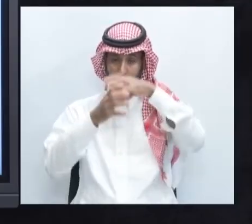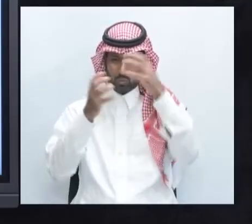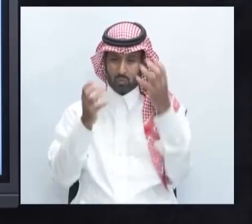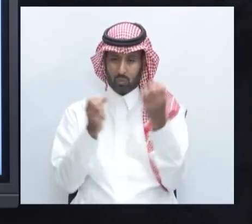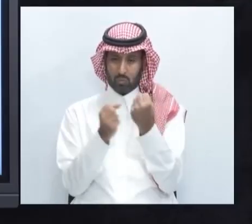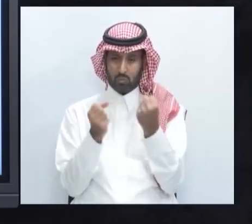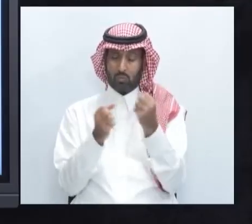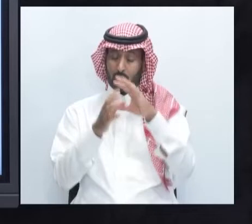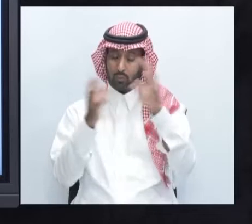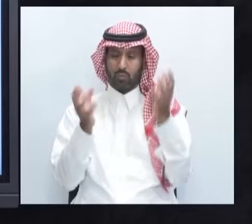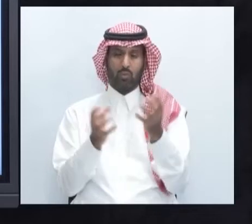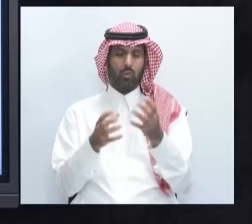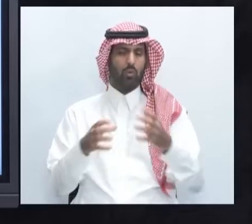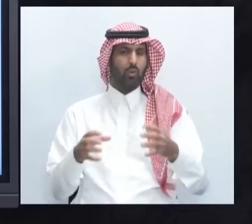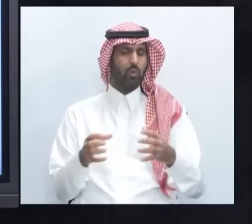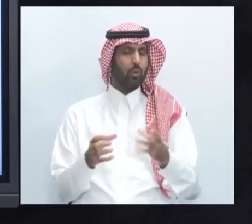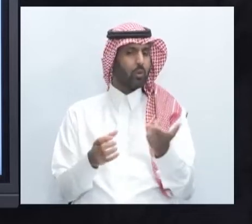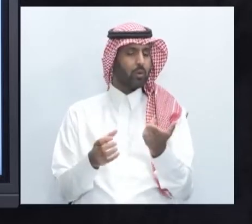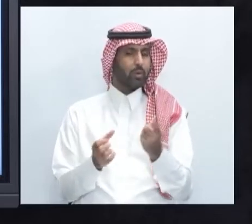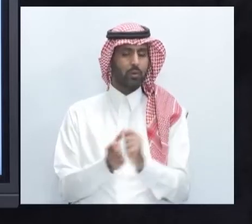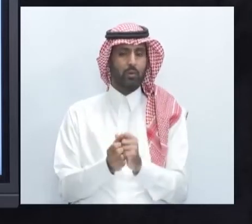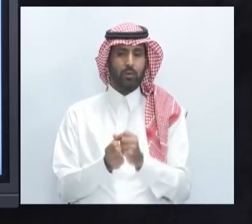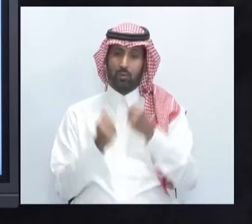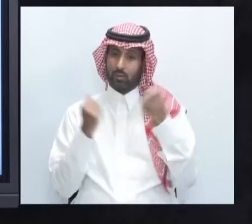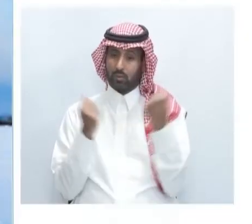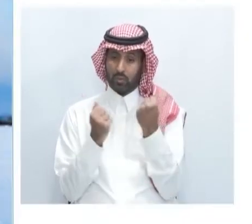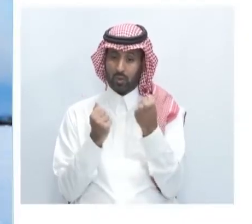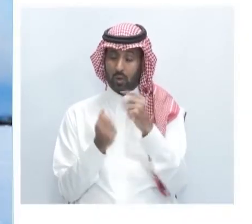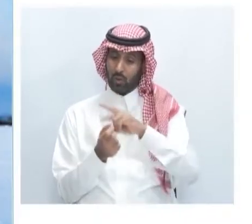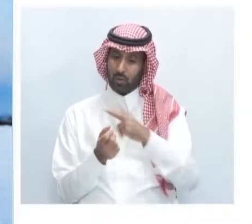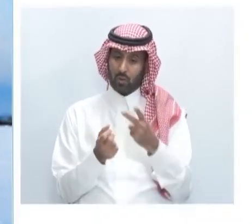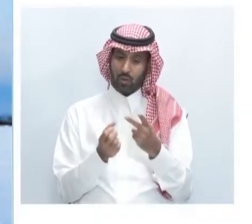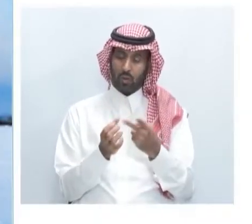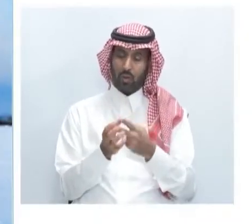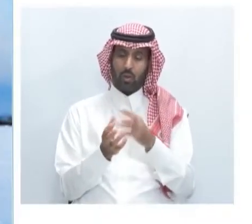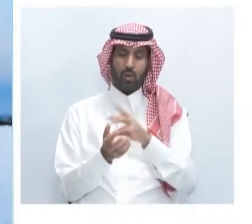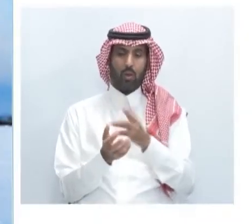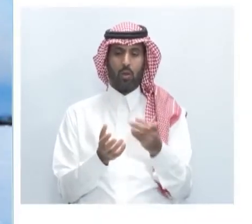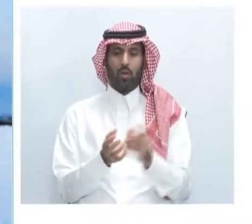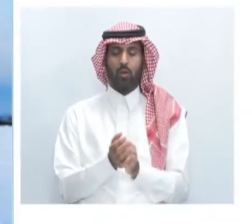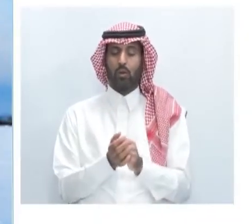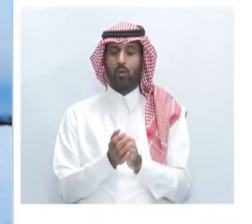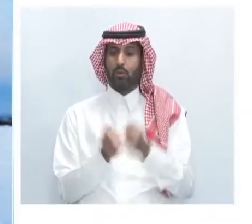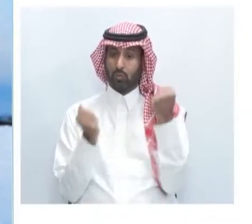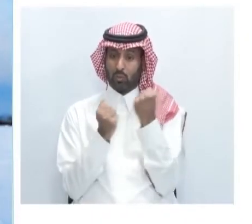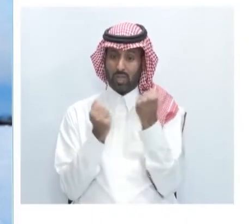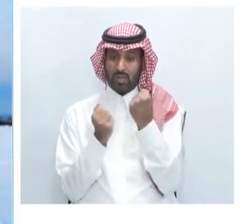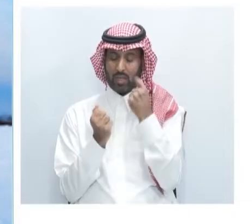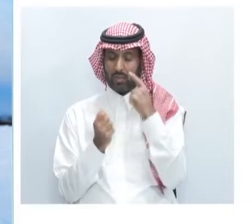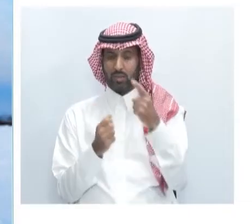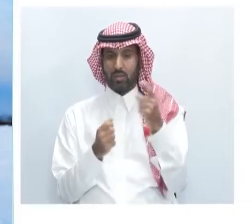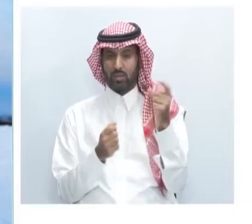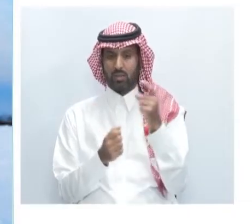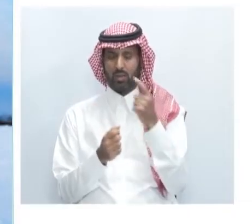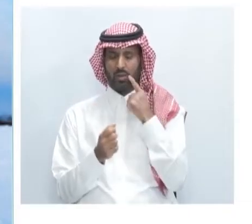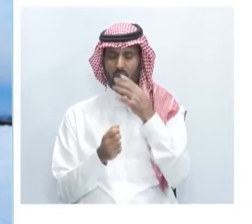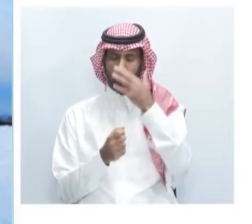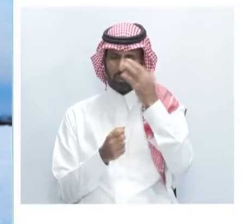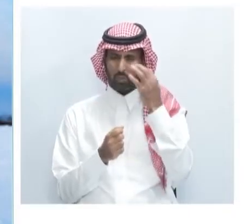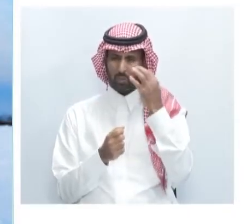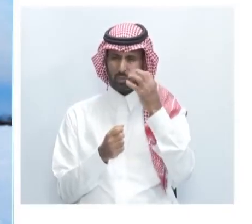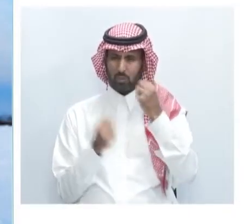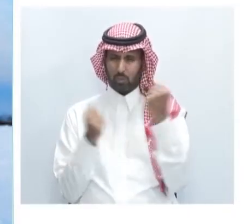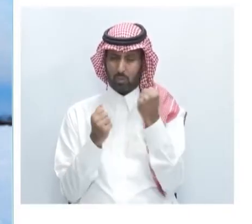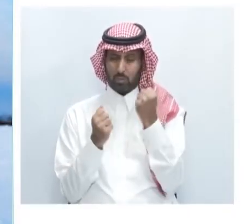Okay, which season is this? Yes, excellent. So it's winter. So getting cooler,